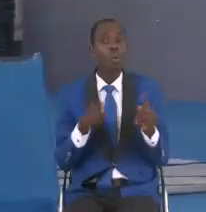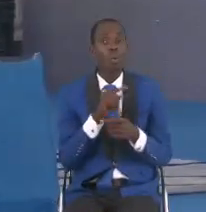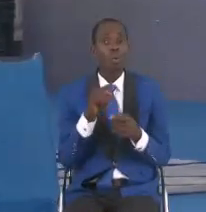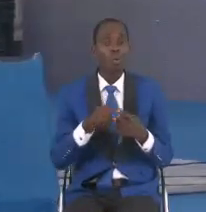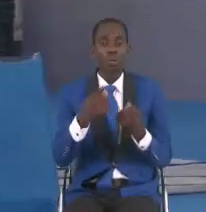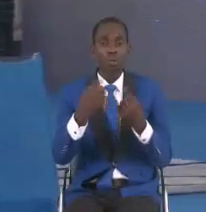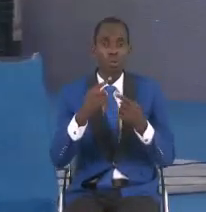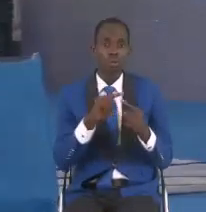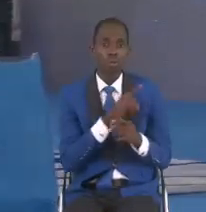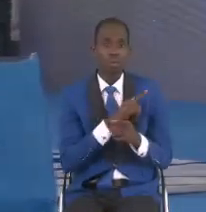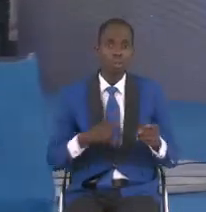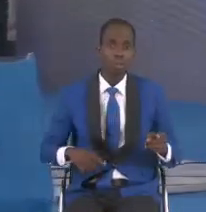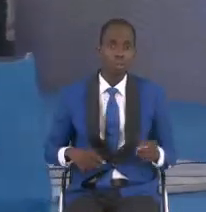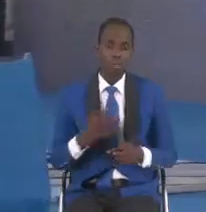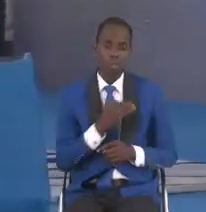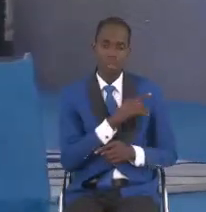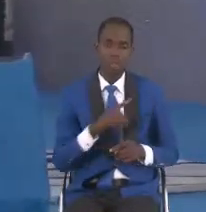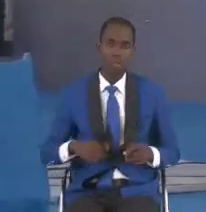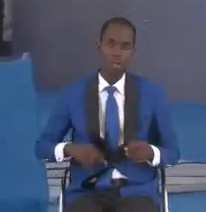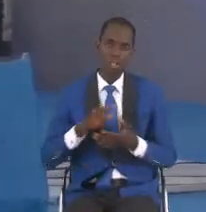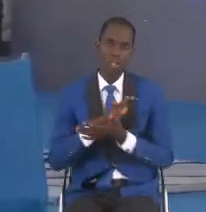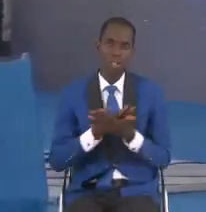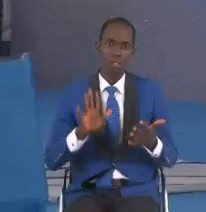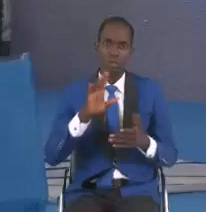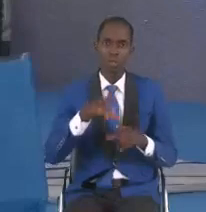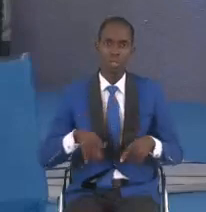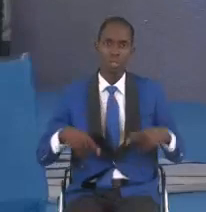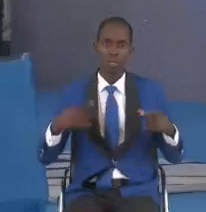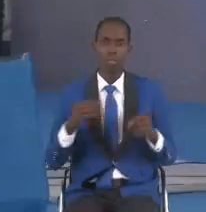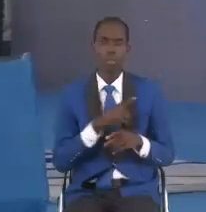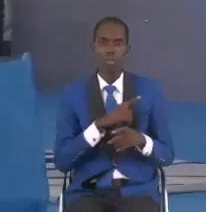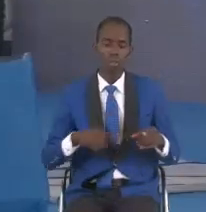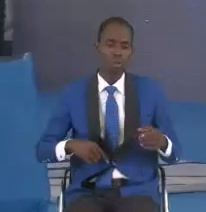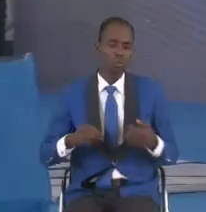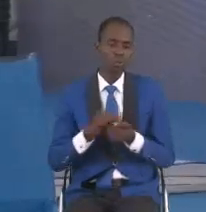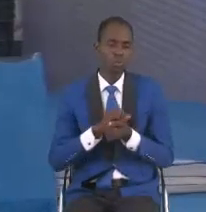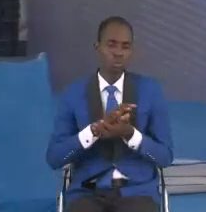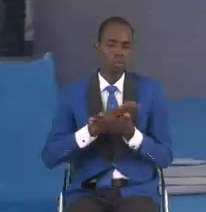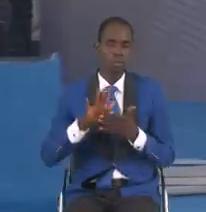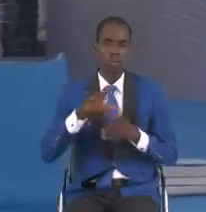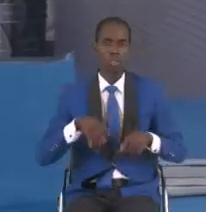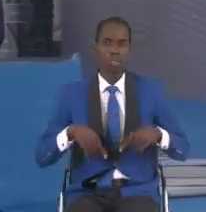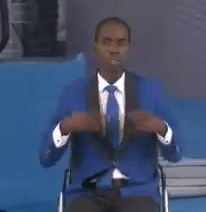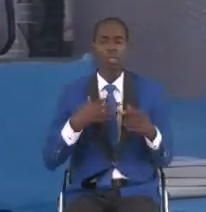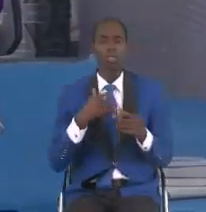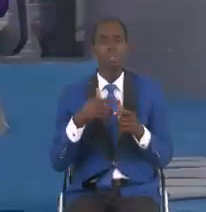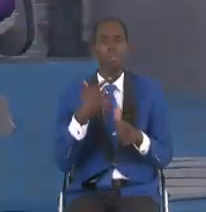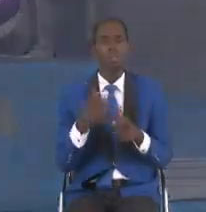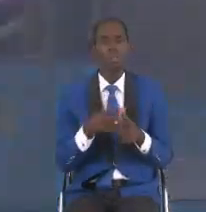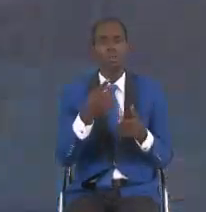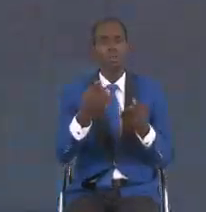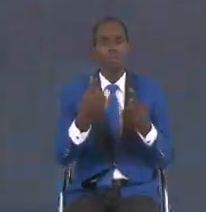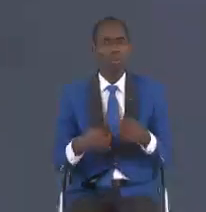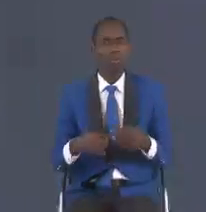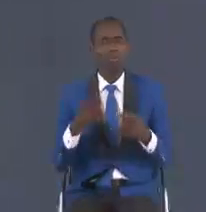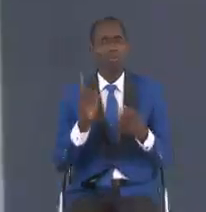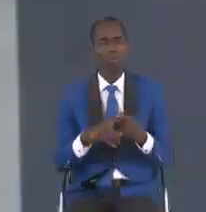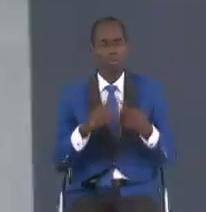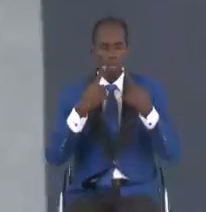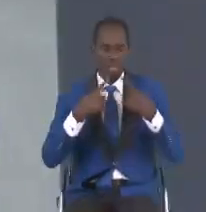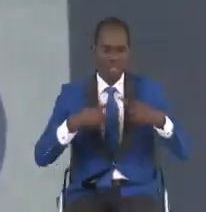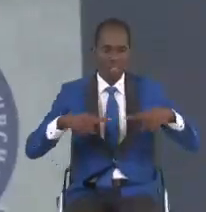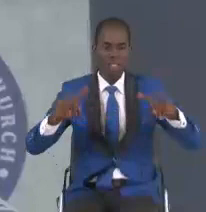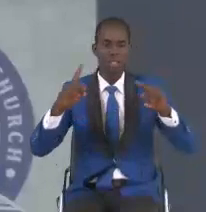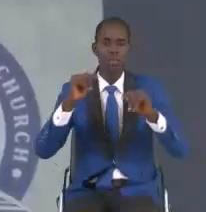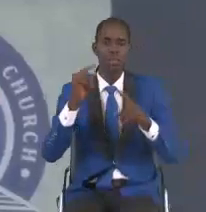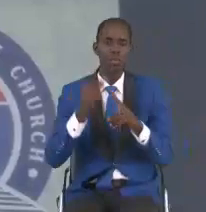Lord, and the Lord cleanses your life, the Lord purges your life, and then you come to declare the word of